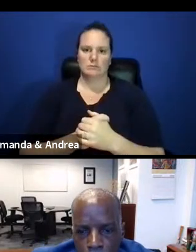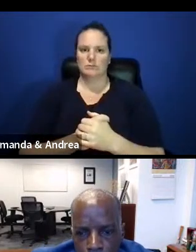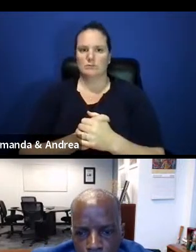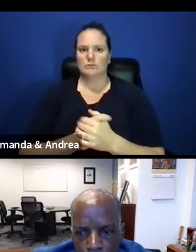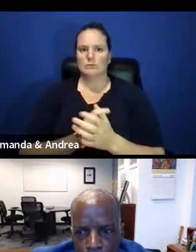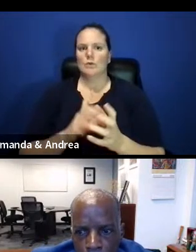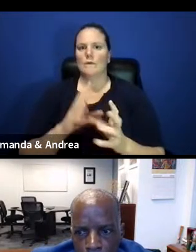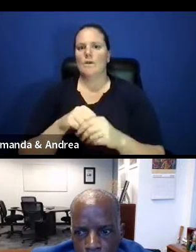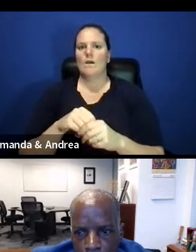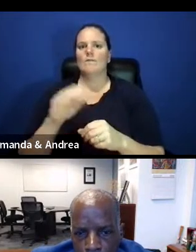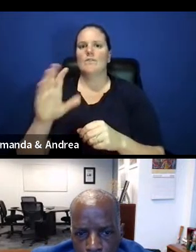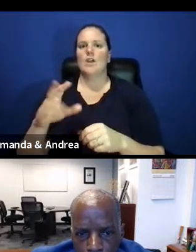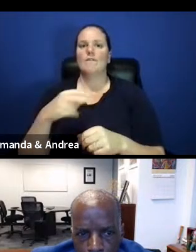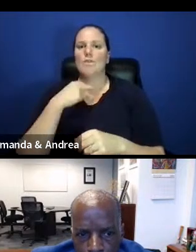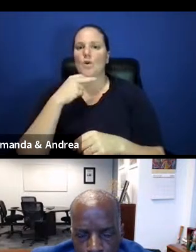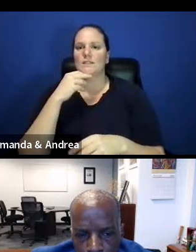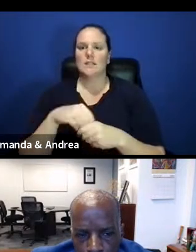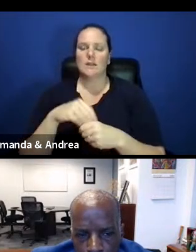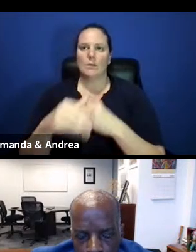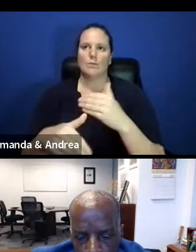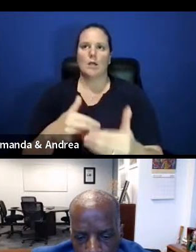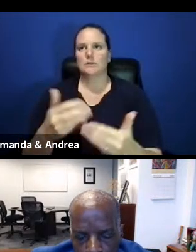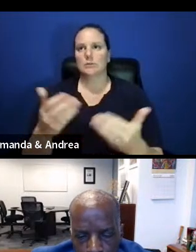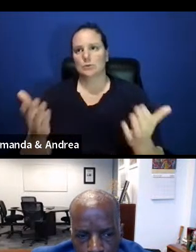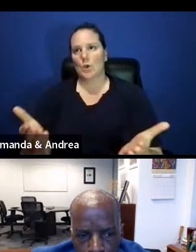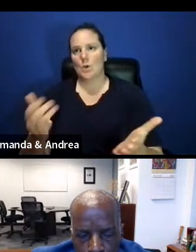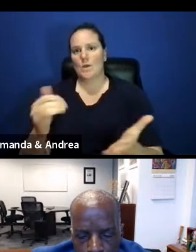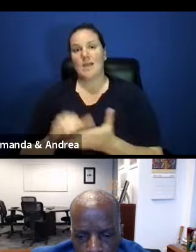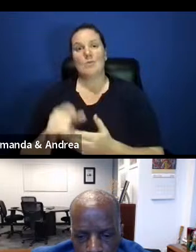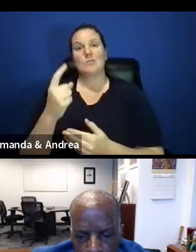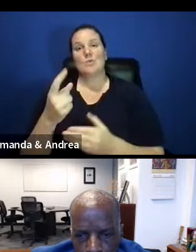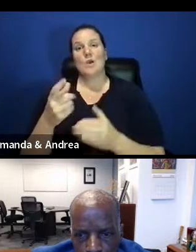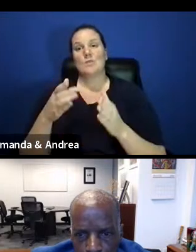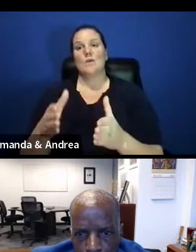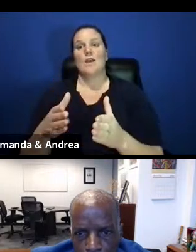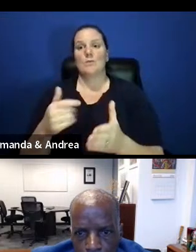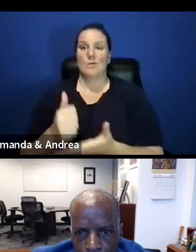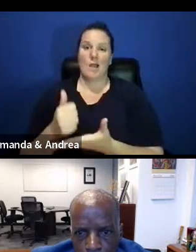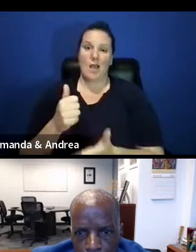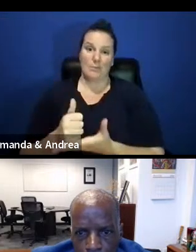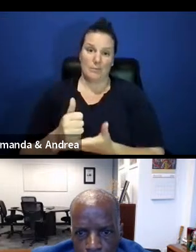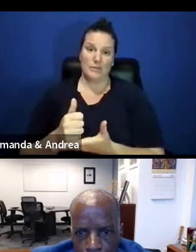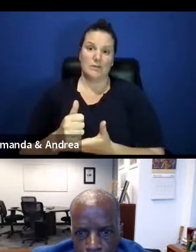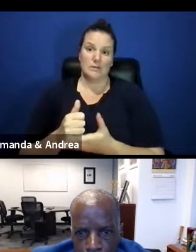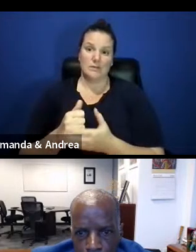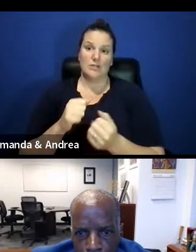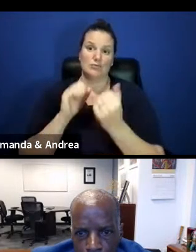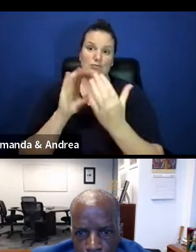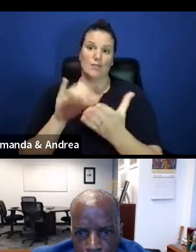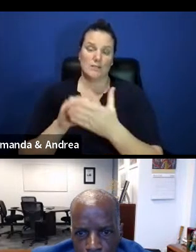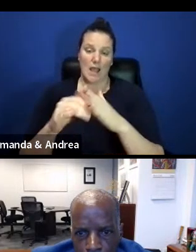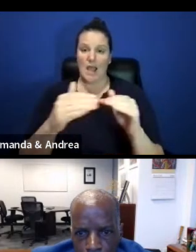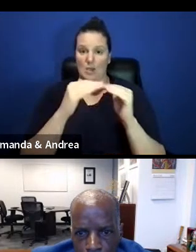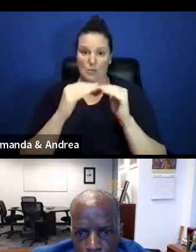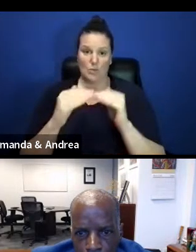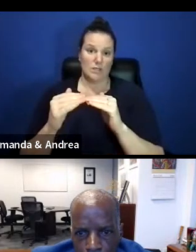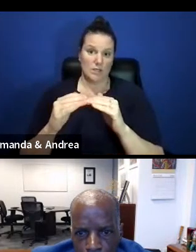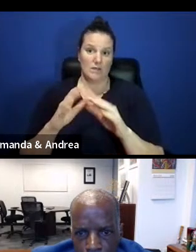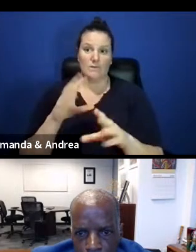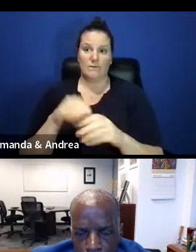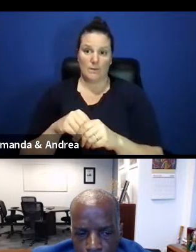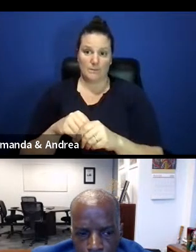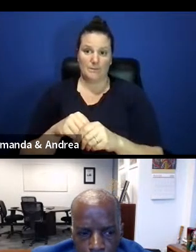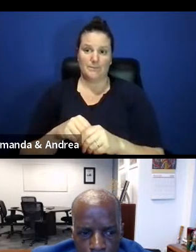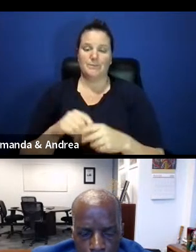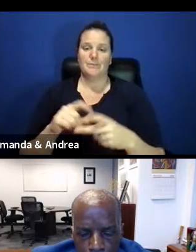provide their voice in the process. So that was one way we were kind of helping address and bring equity to the forefront.